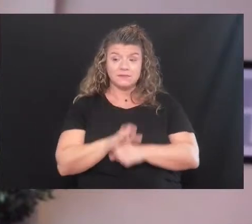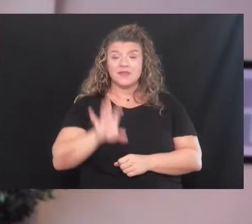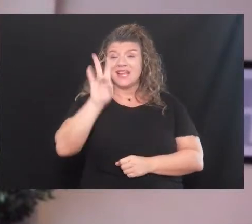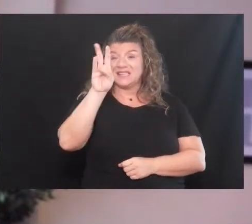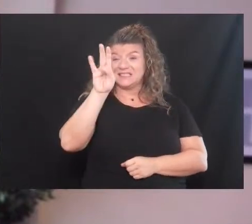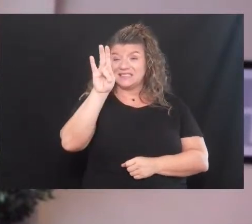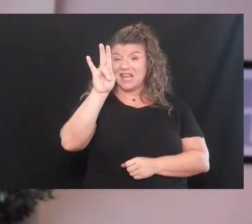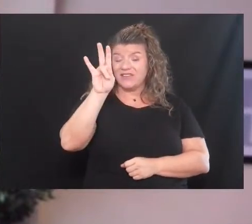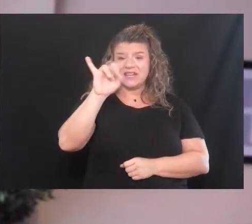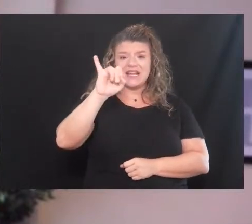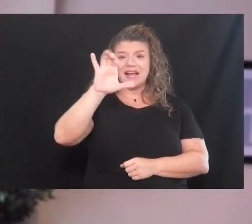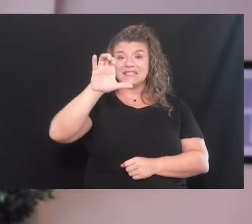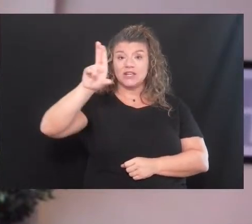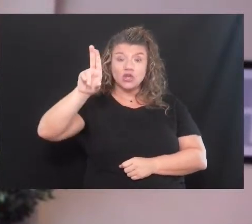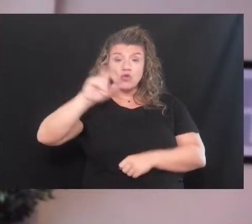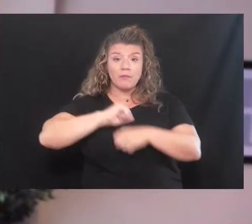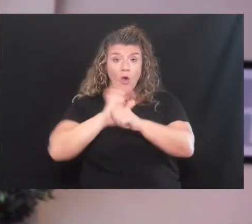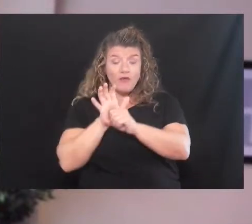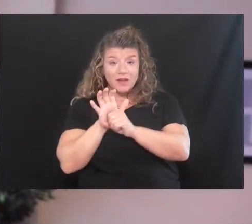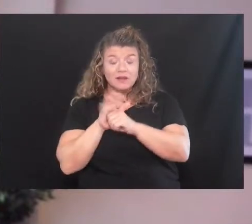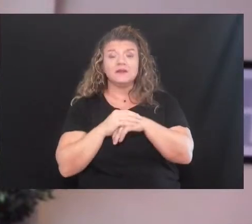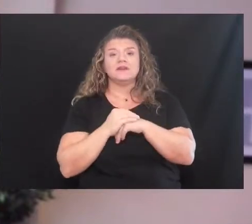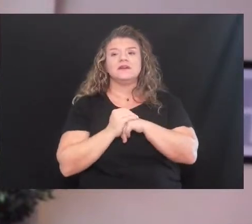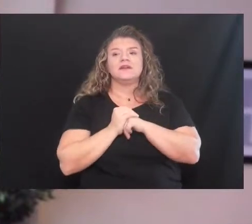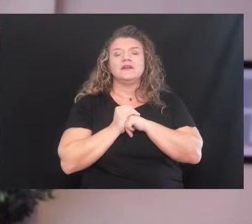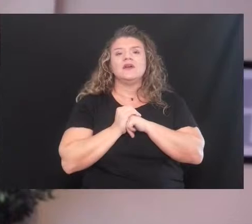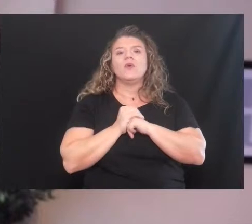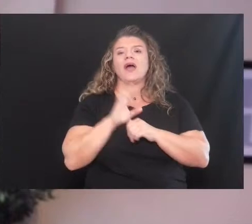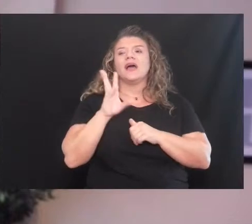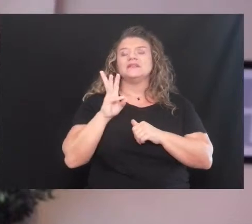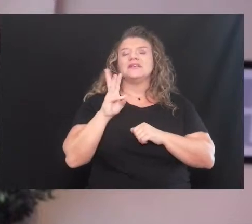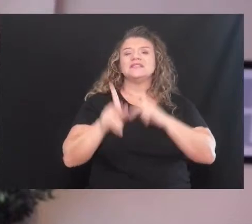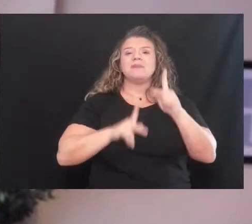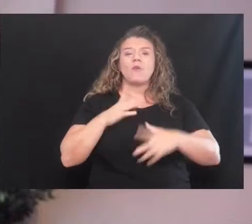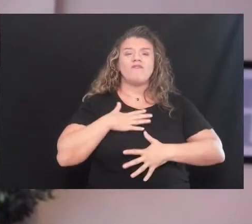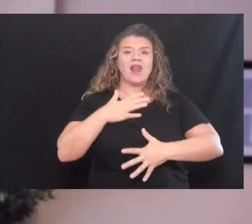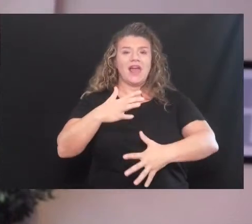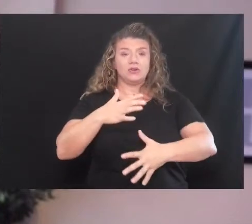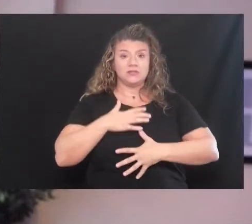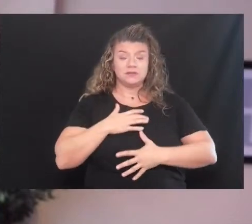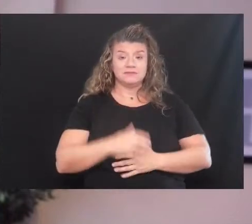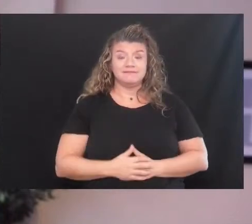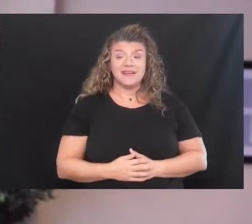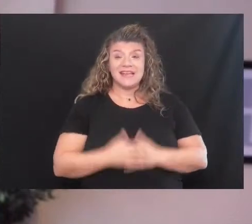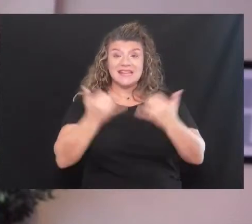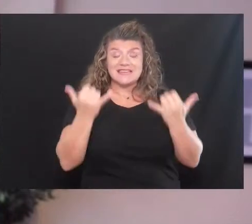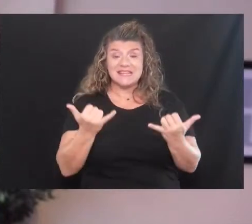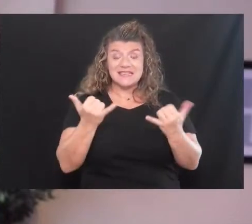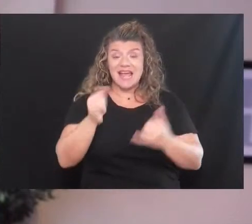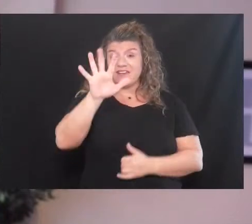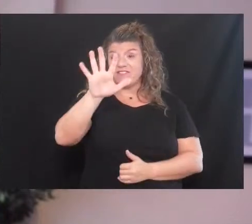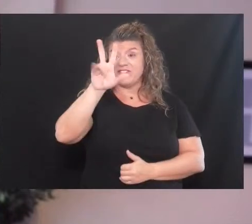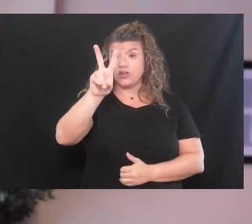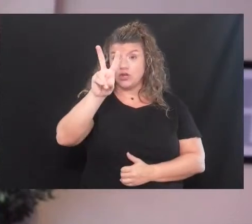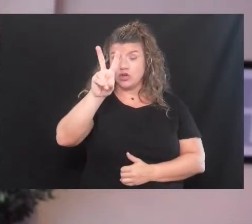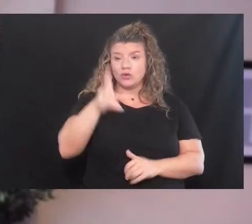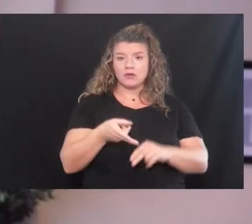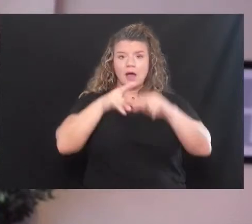17 people in the ICU from COVID, and we had 6 people on ventilators. Today, that 52 number has gone